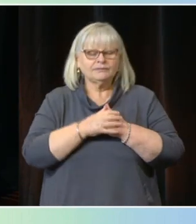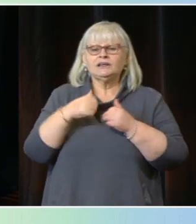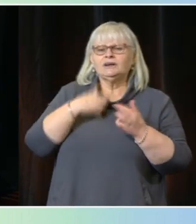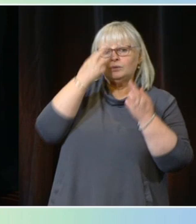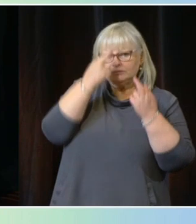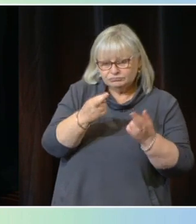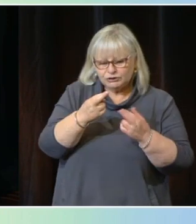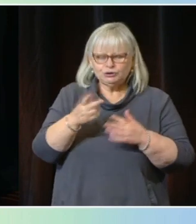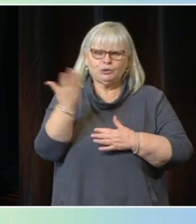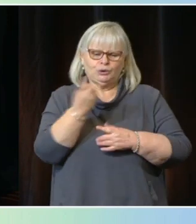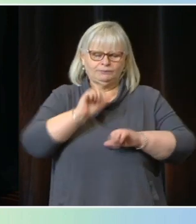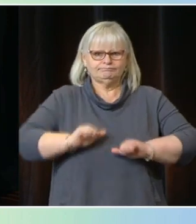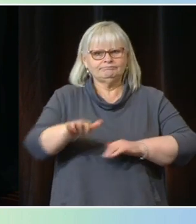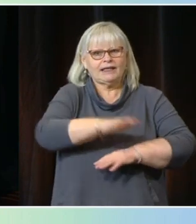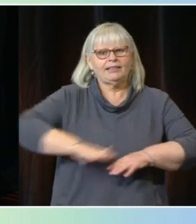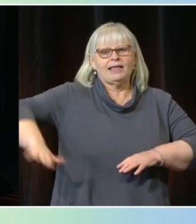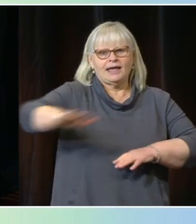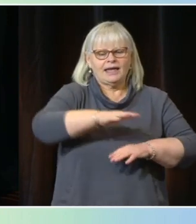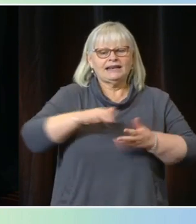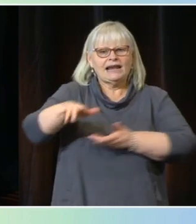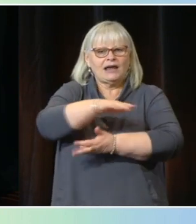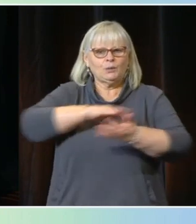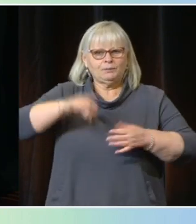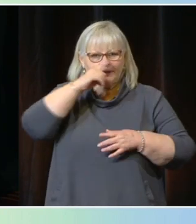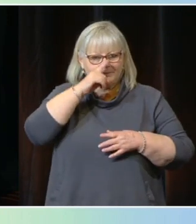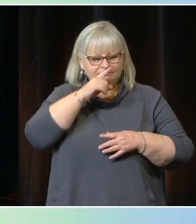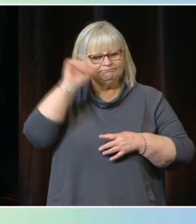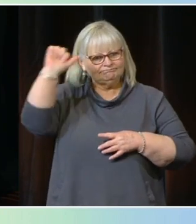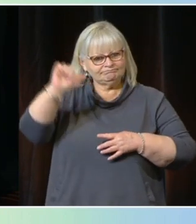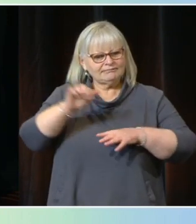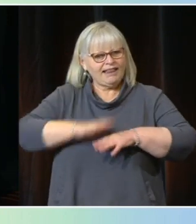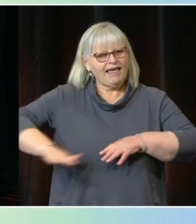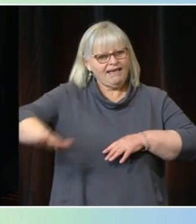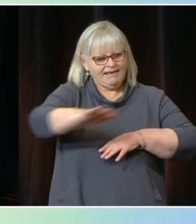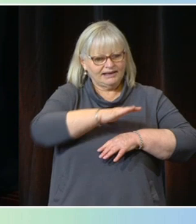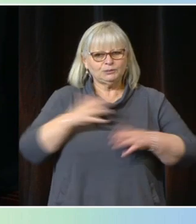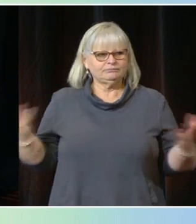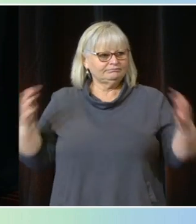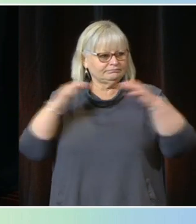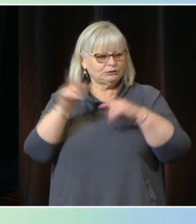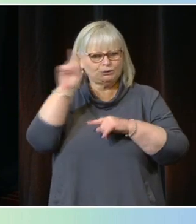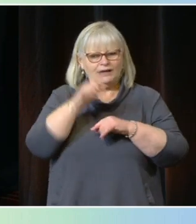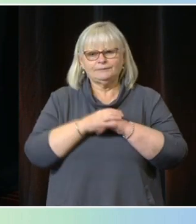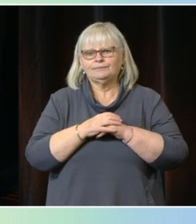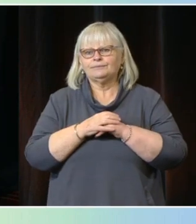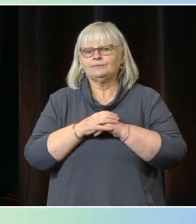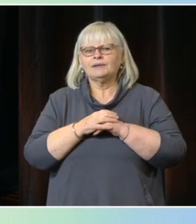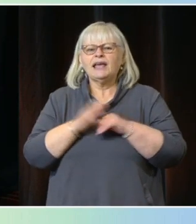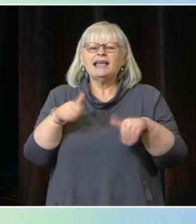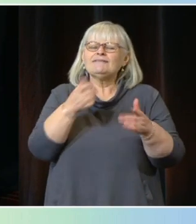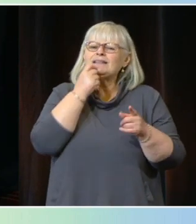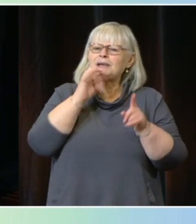my respects to the traditional owners of the land the none of all people on Whose land we are gathered for context